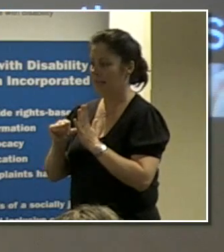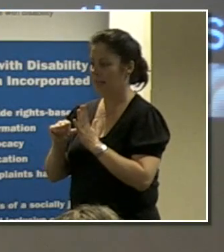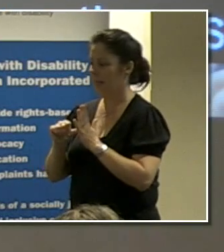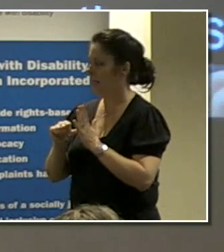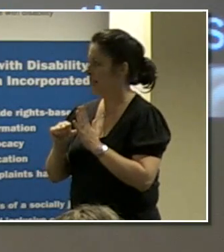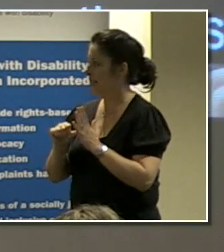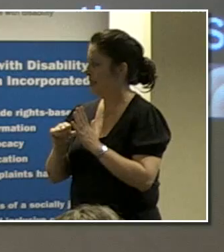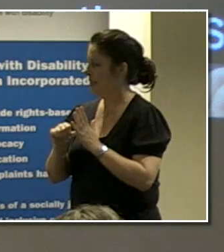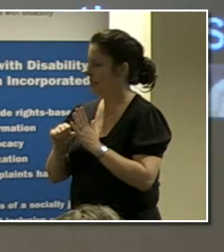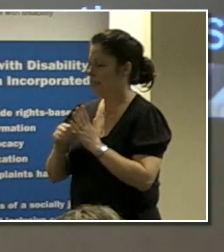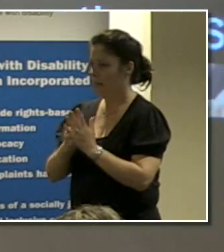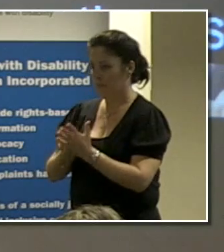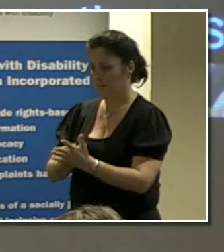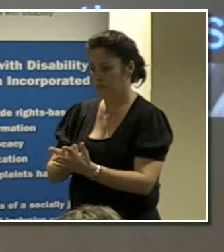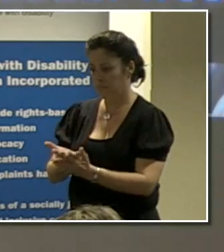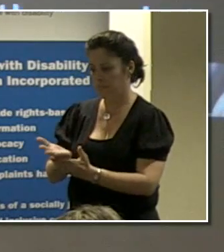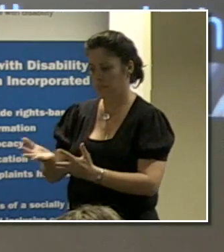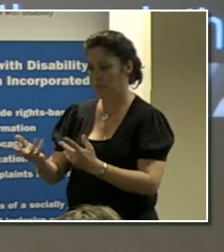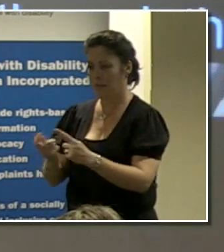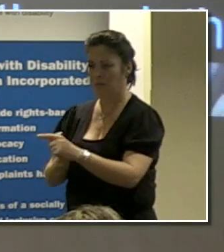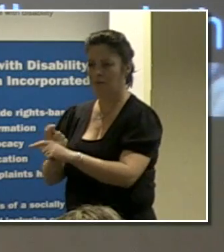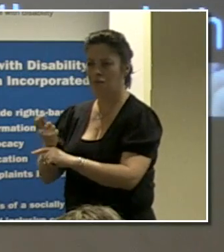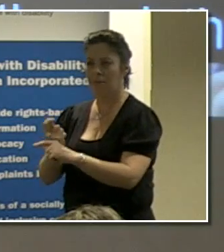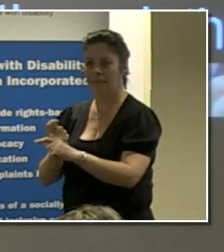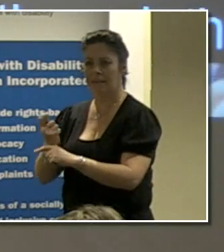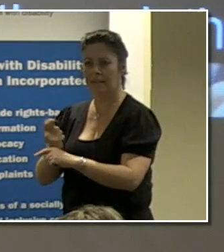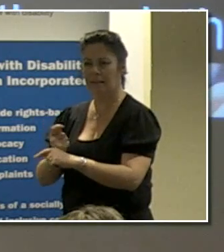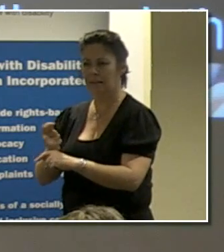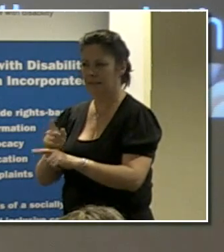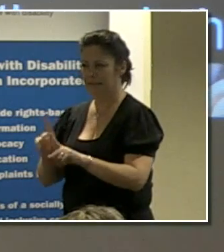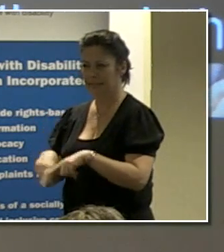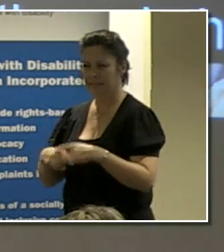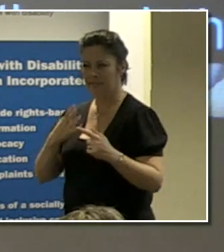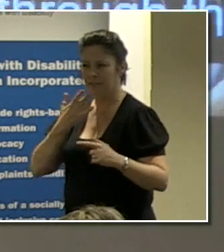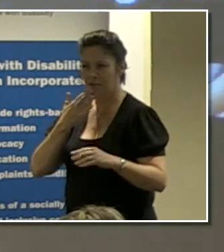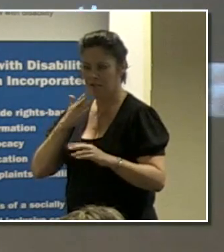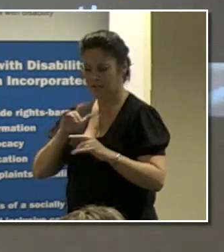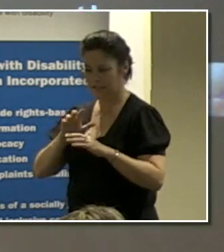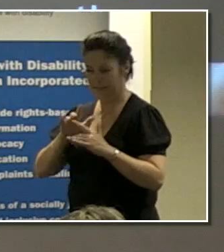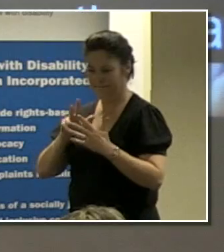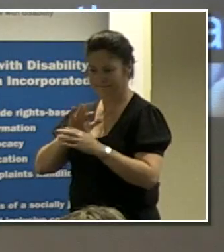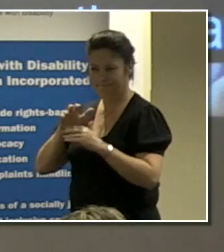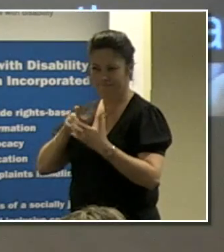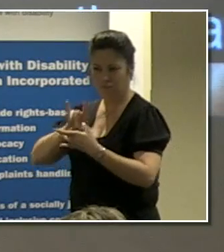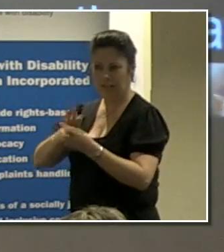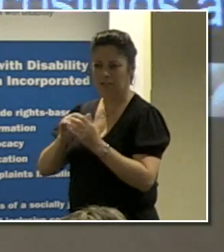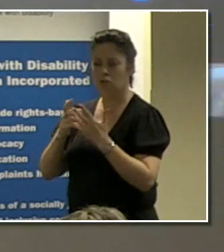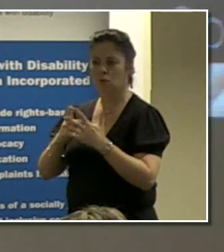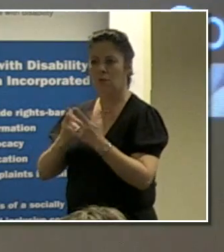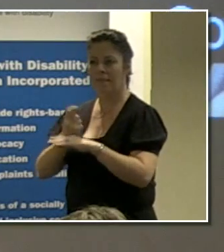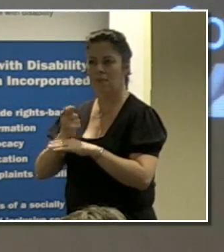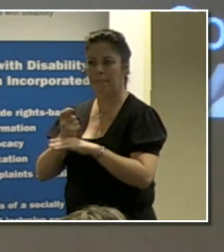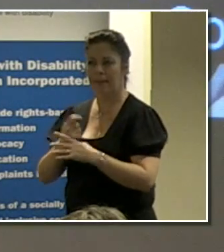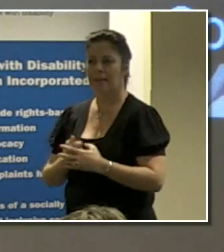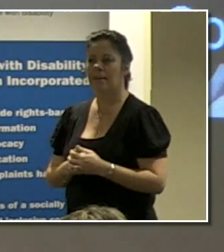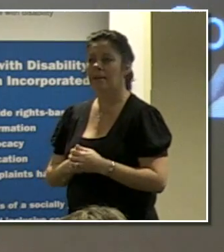money going through therapy and different costing around those sort of areas. So the party line is that